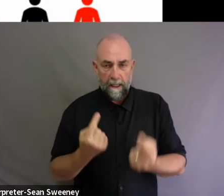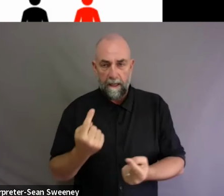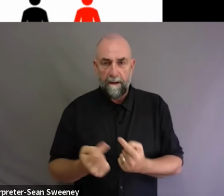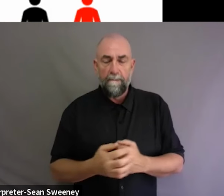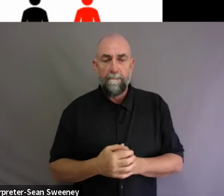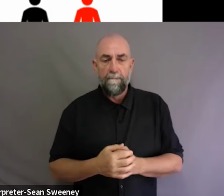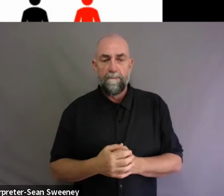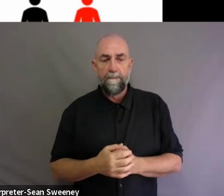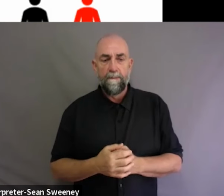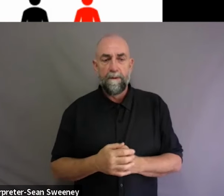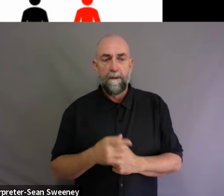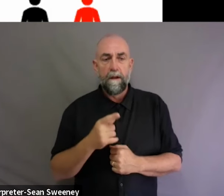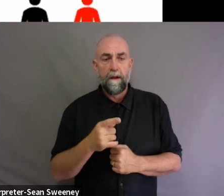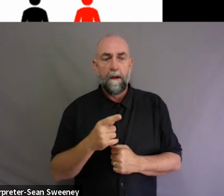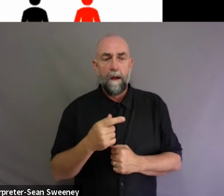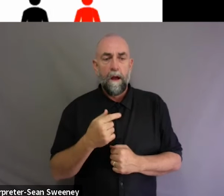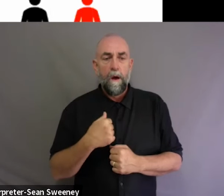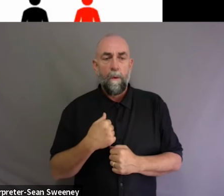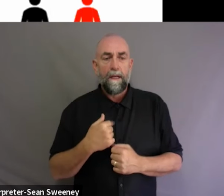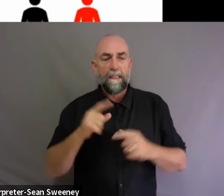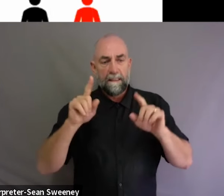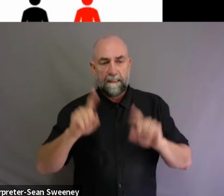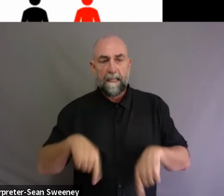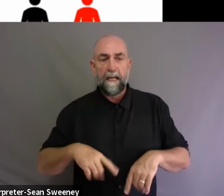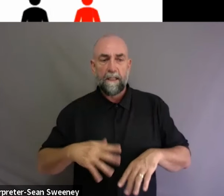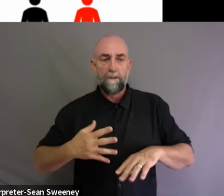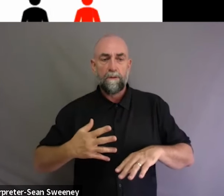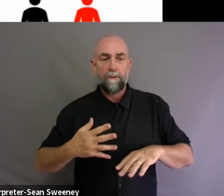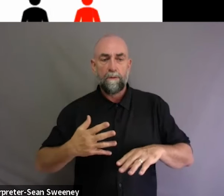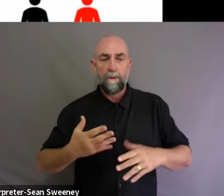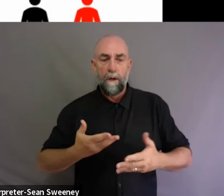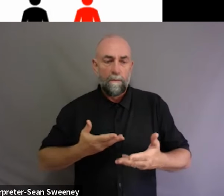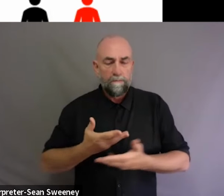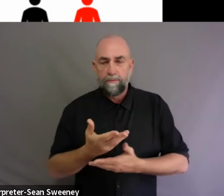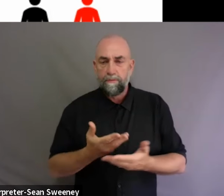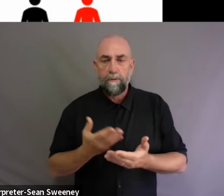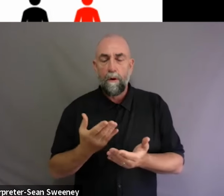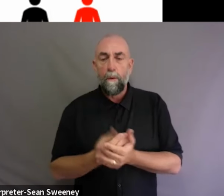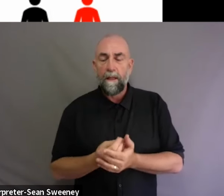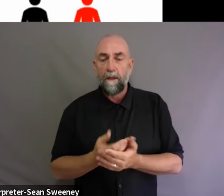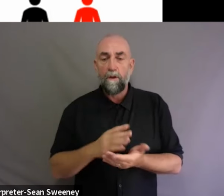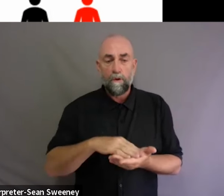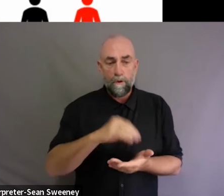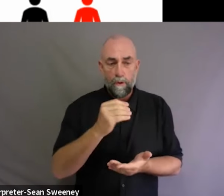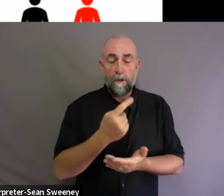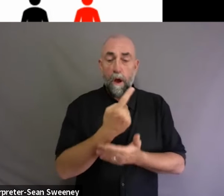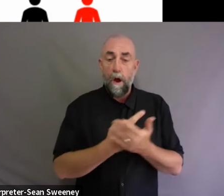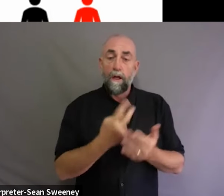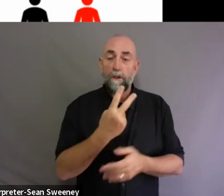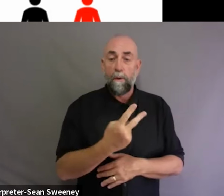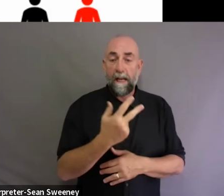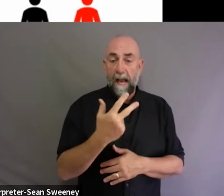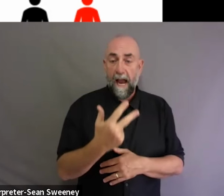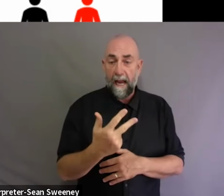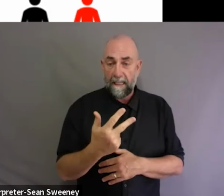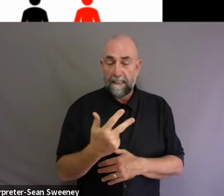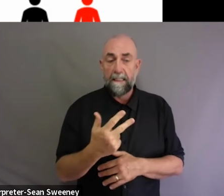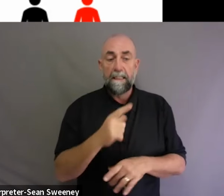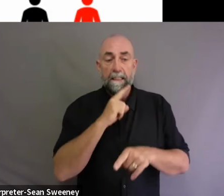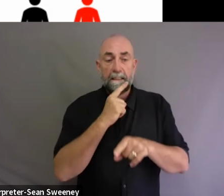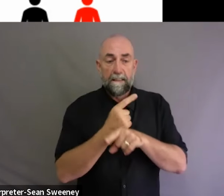When we polled a student before we start the activity, only 28% of them refers to they will need some skills